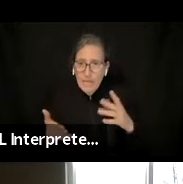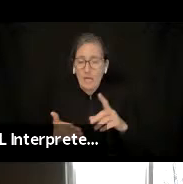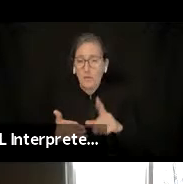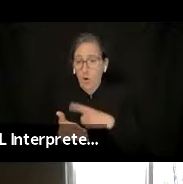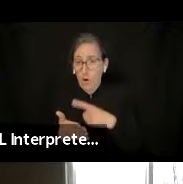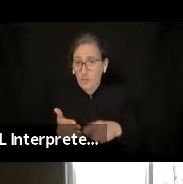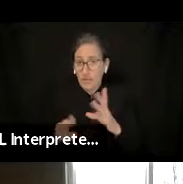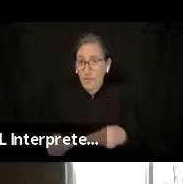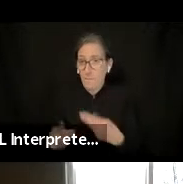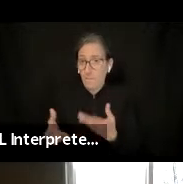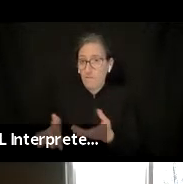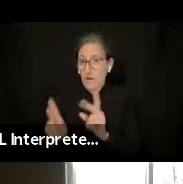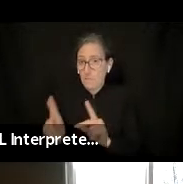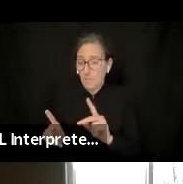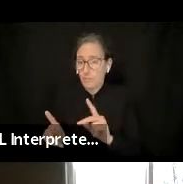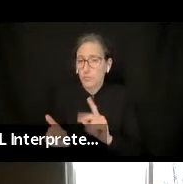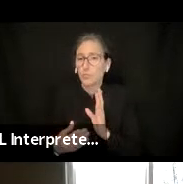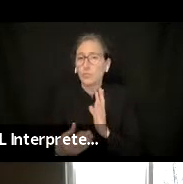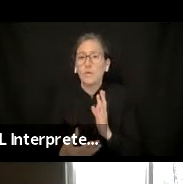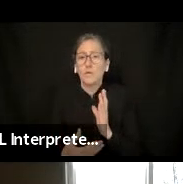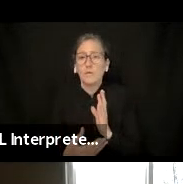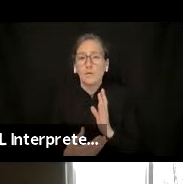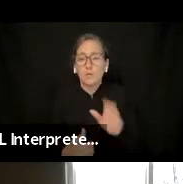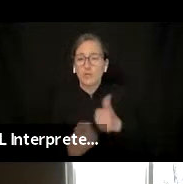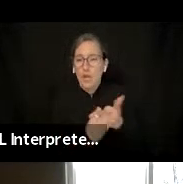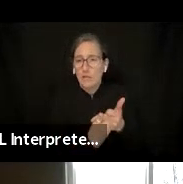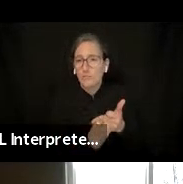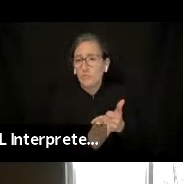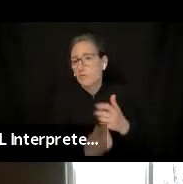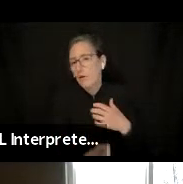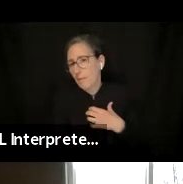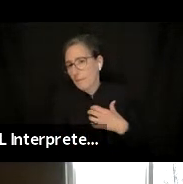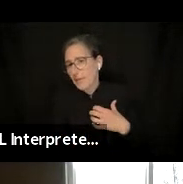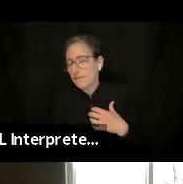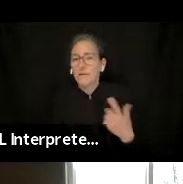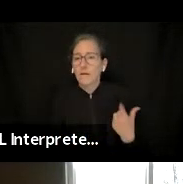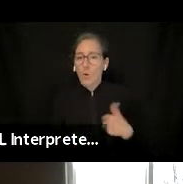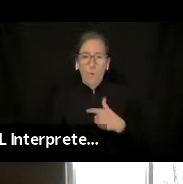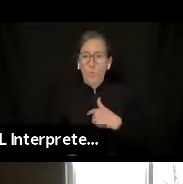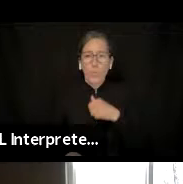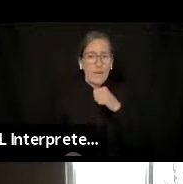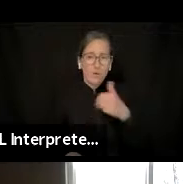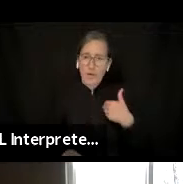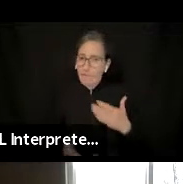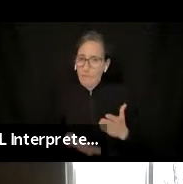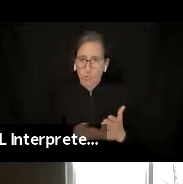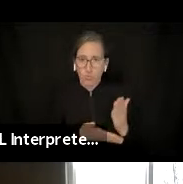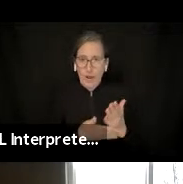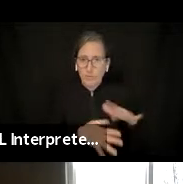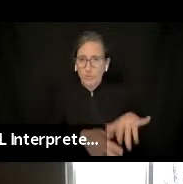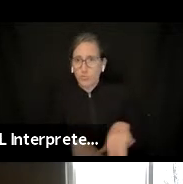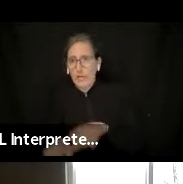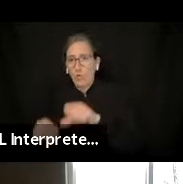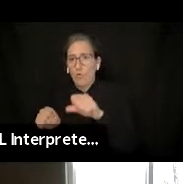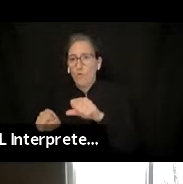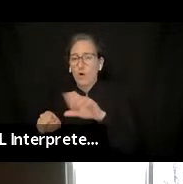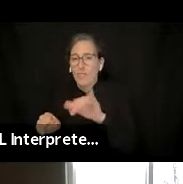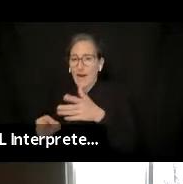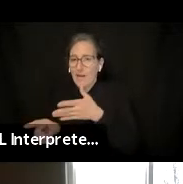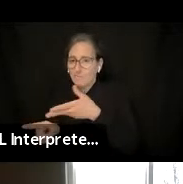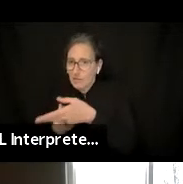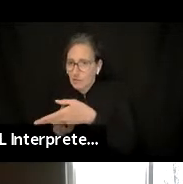under, and we don't have the jurisdiction to take over those areas or the